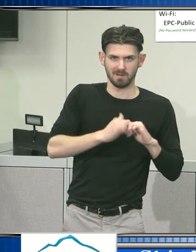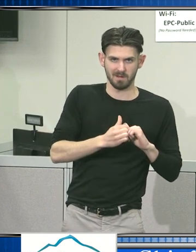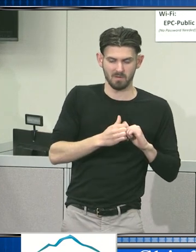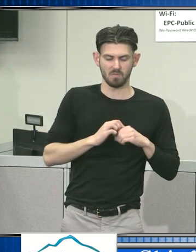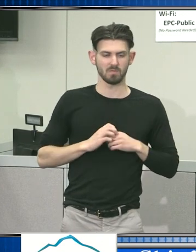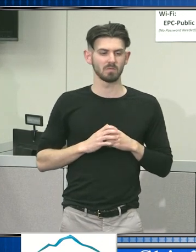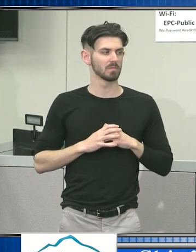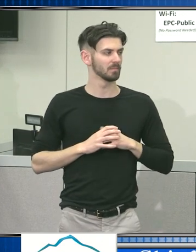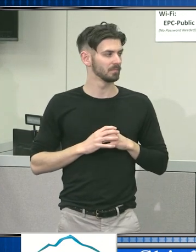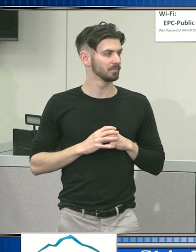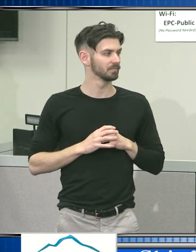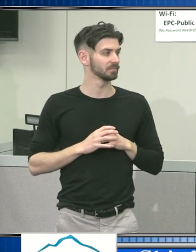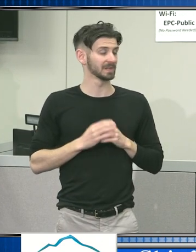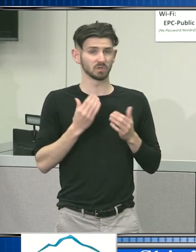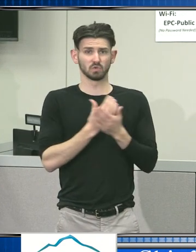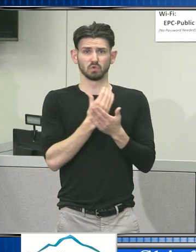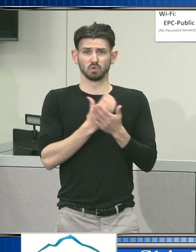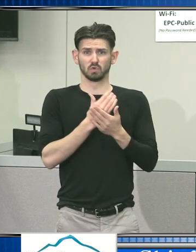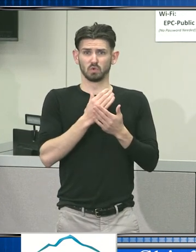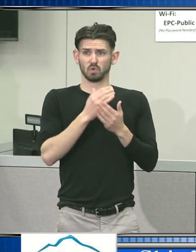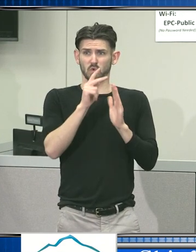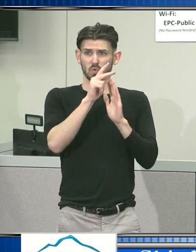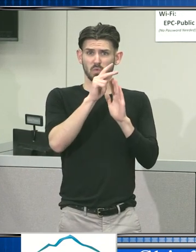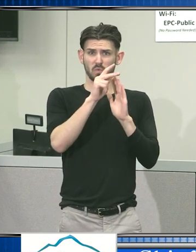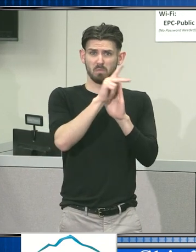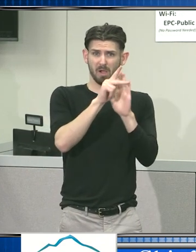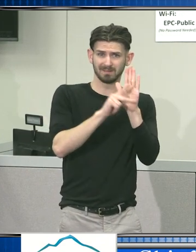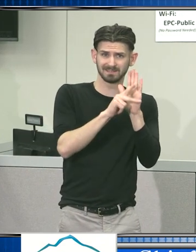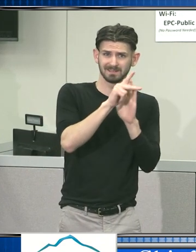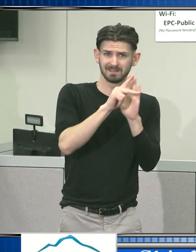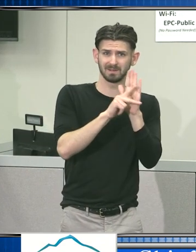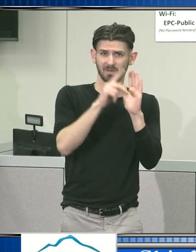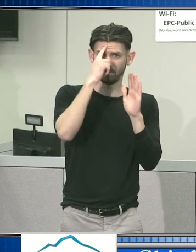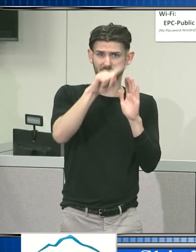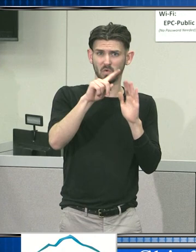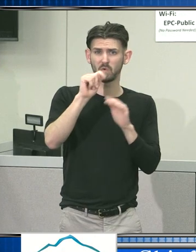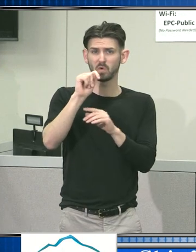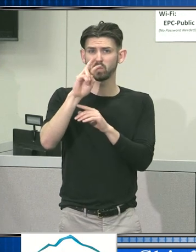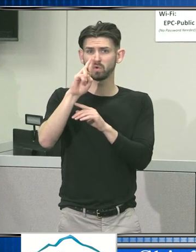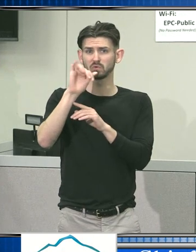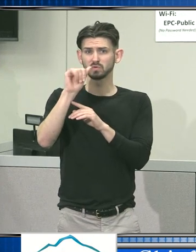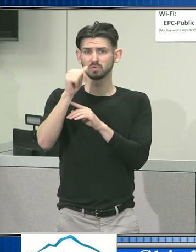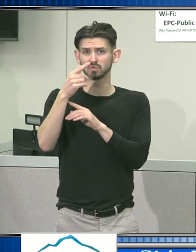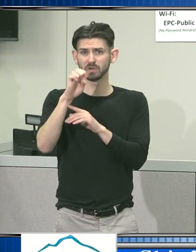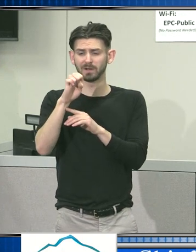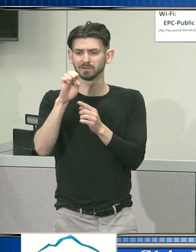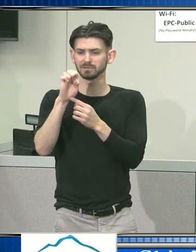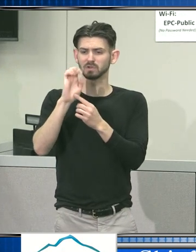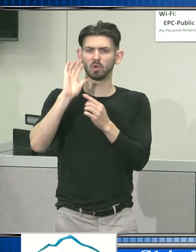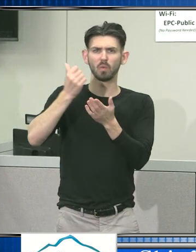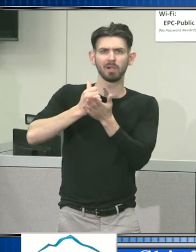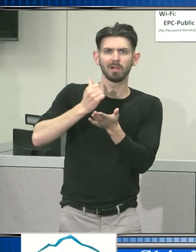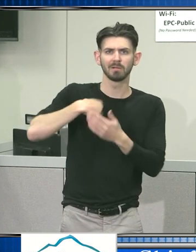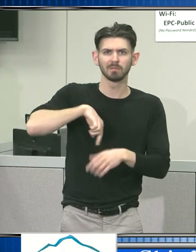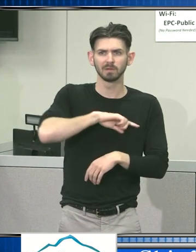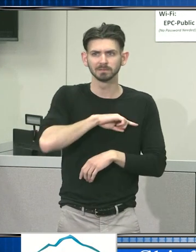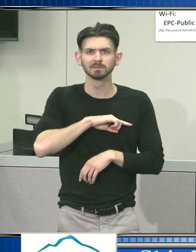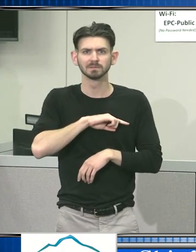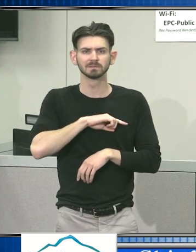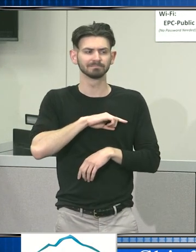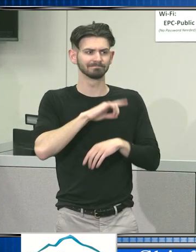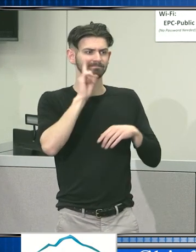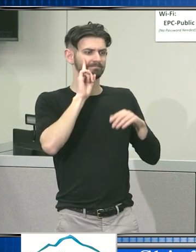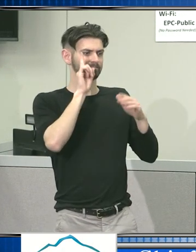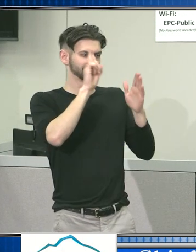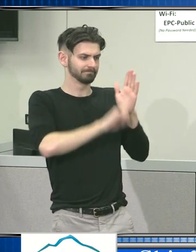This new triage protocol enables our firefighters and paramedics to identify COVID-19